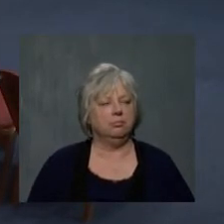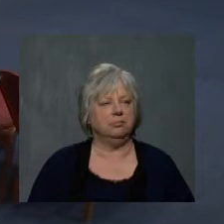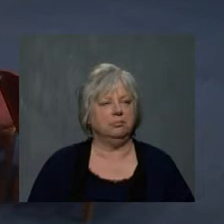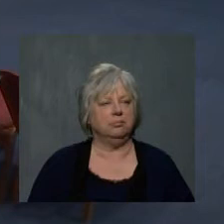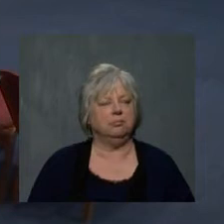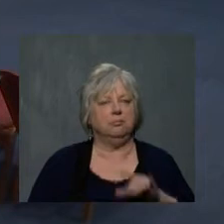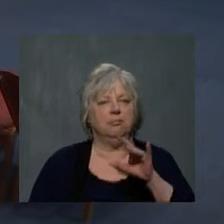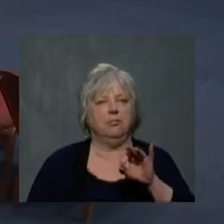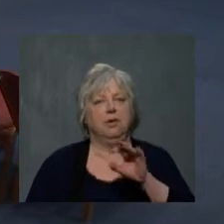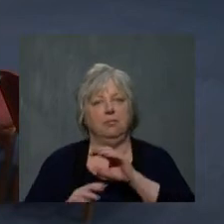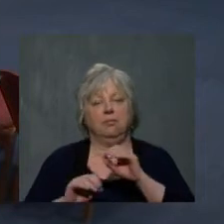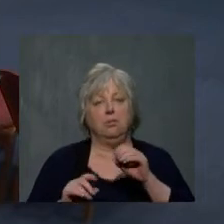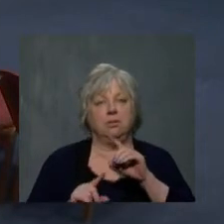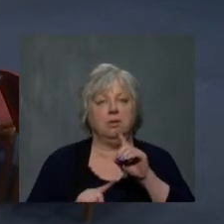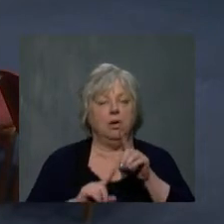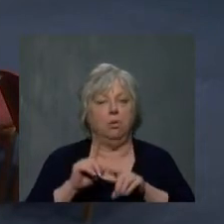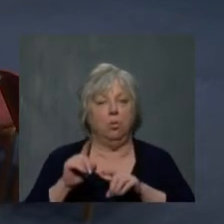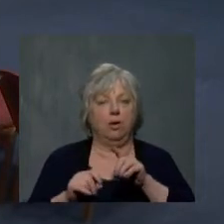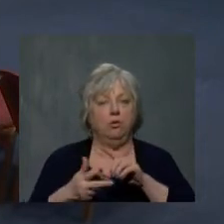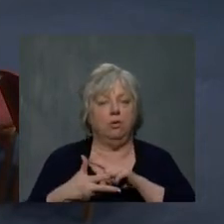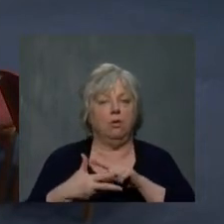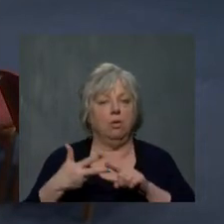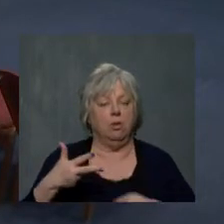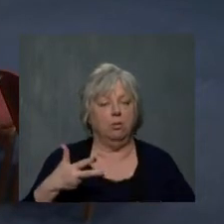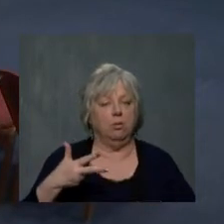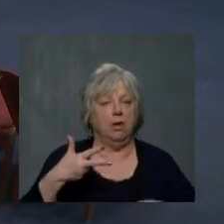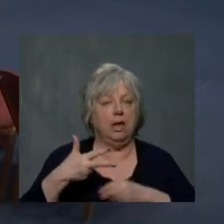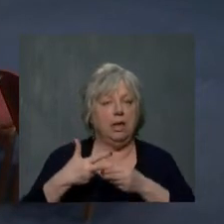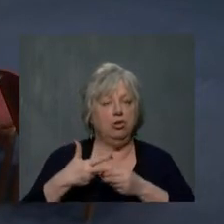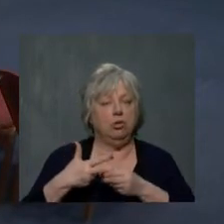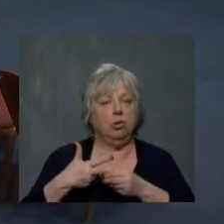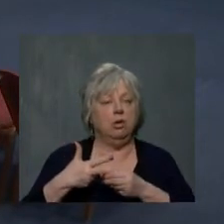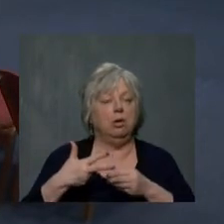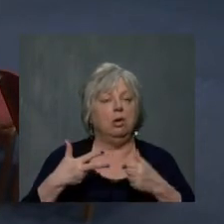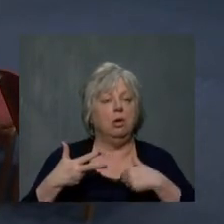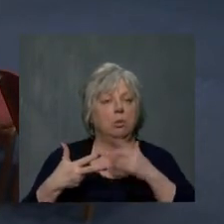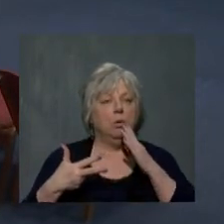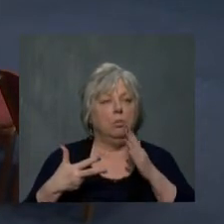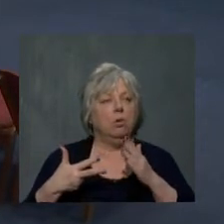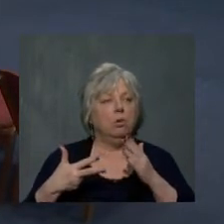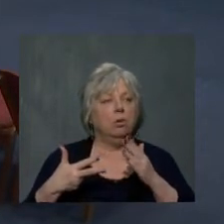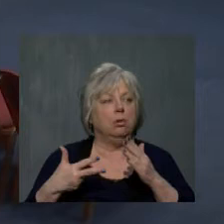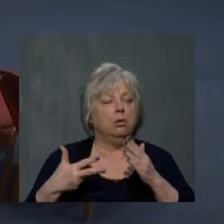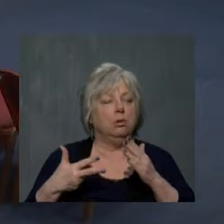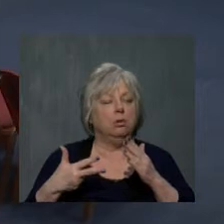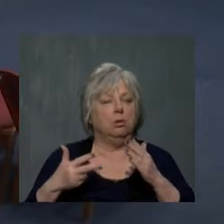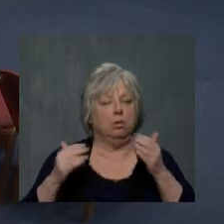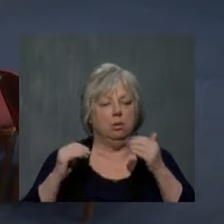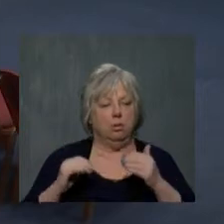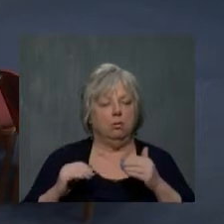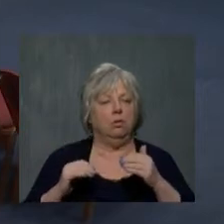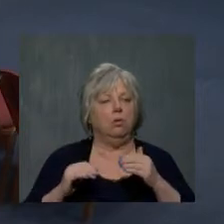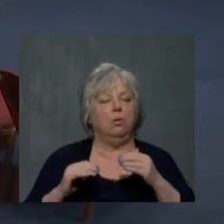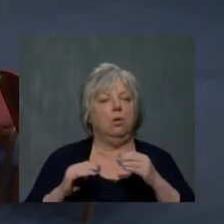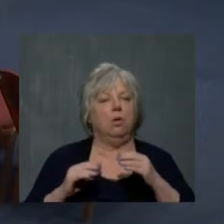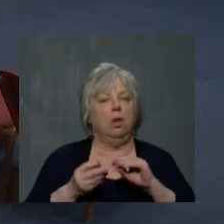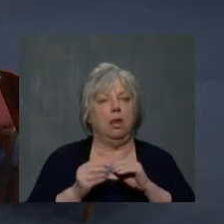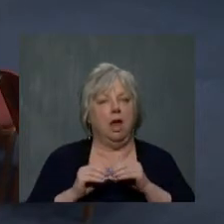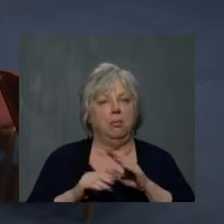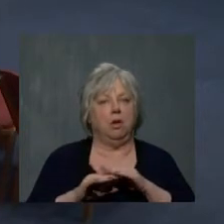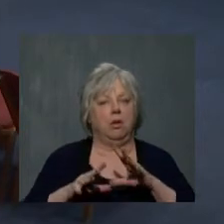And if there are no questions on those, we will go to the items on the